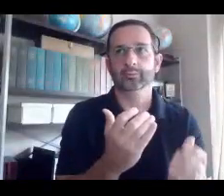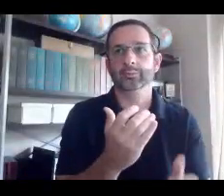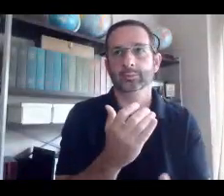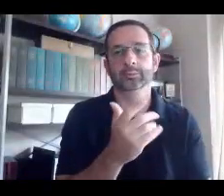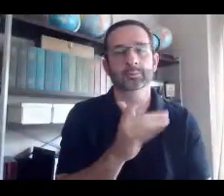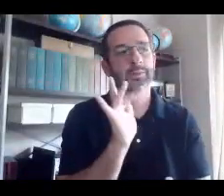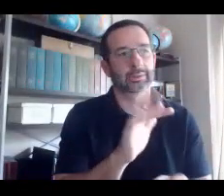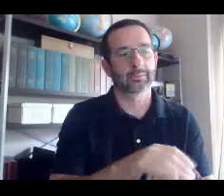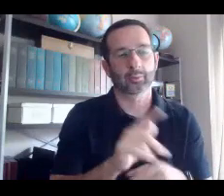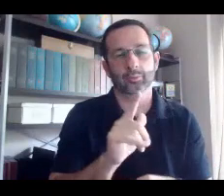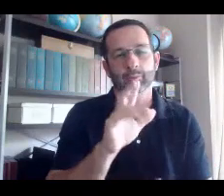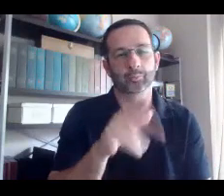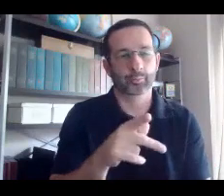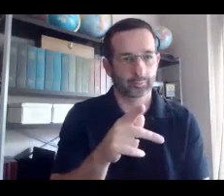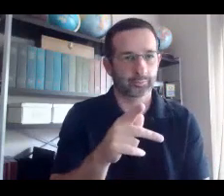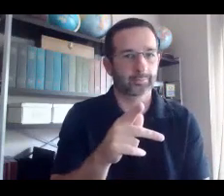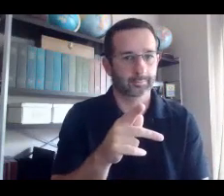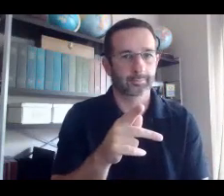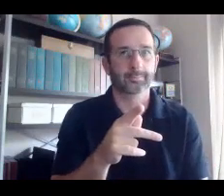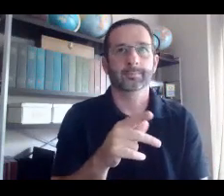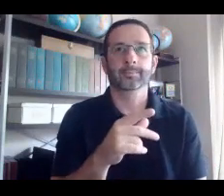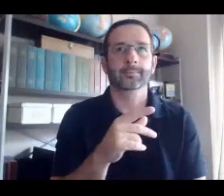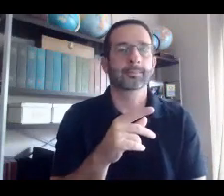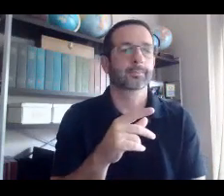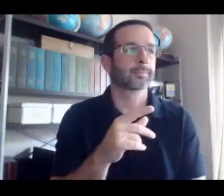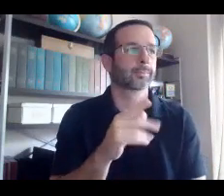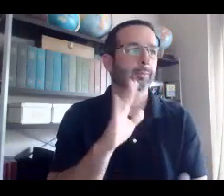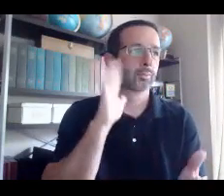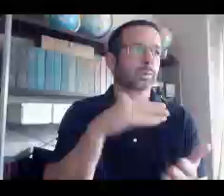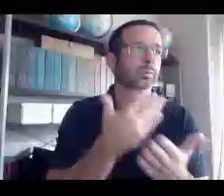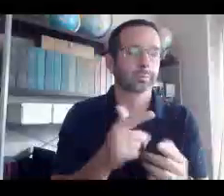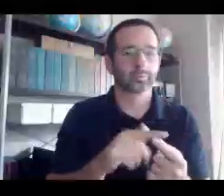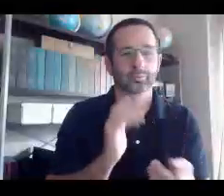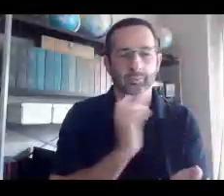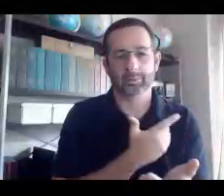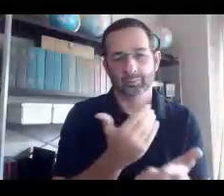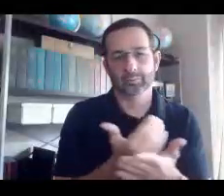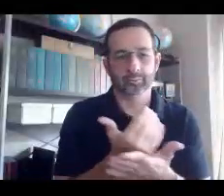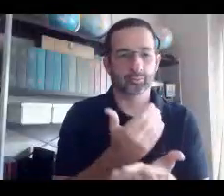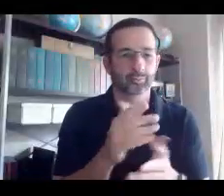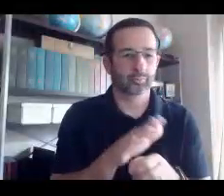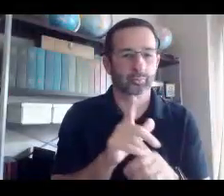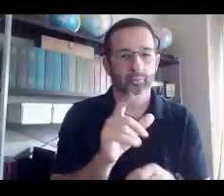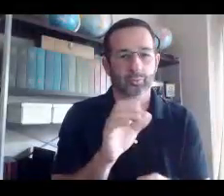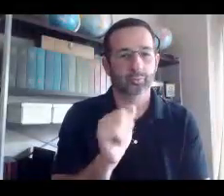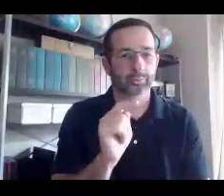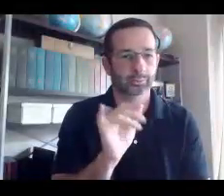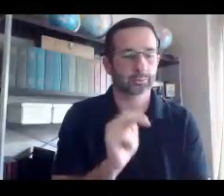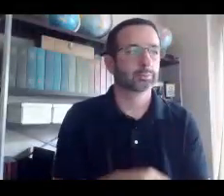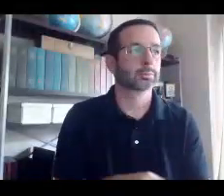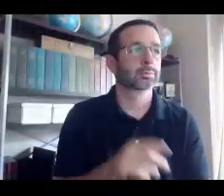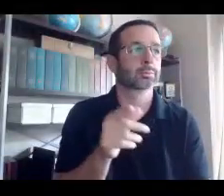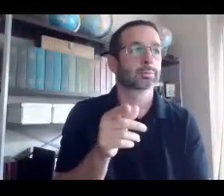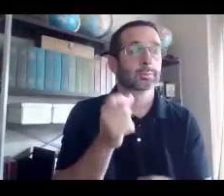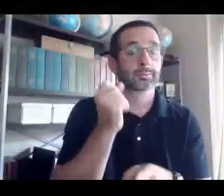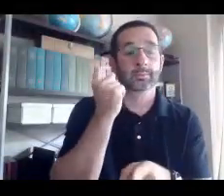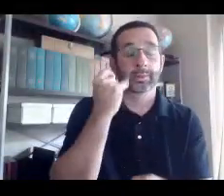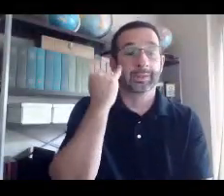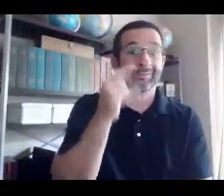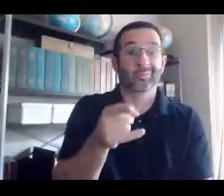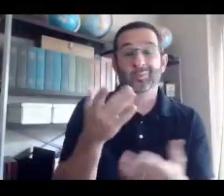see LRP listed as a funding category. You would then click on LRP, and then you would get to our